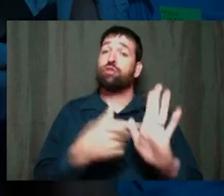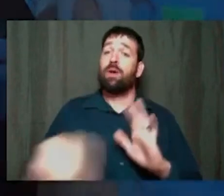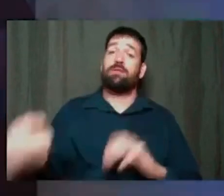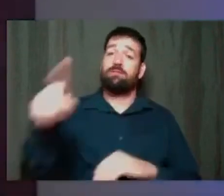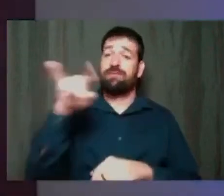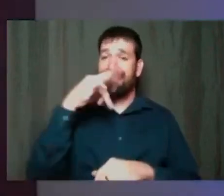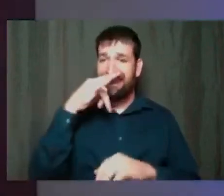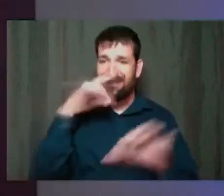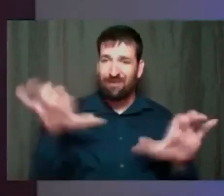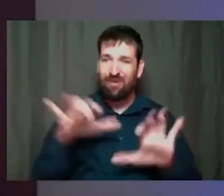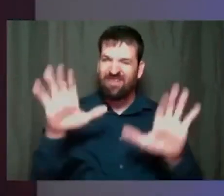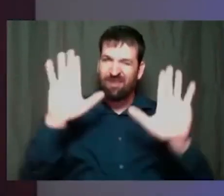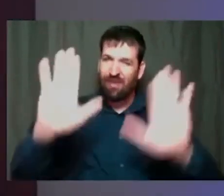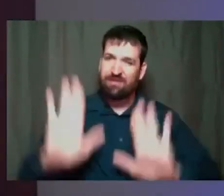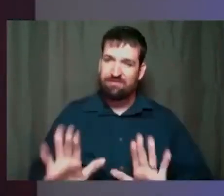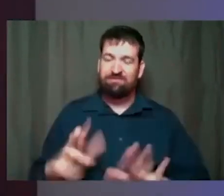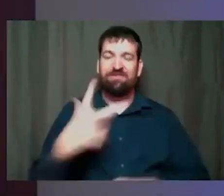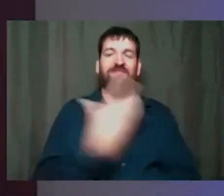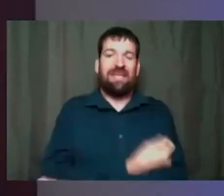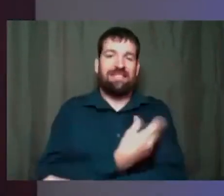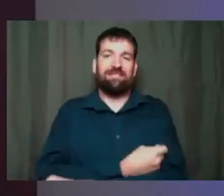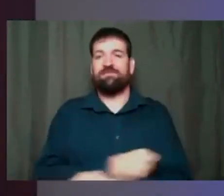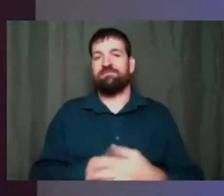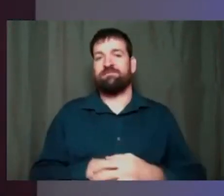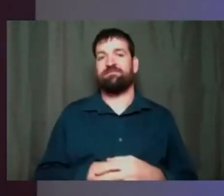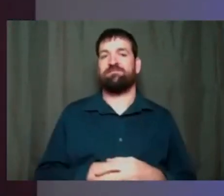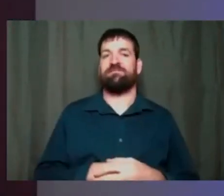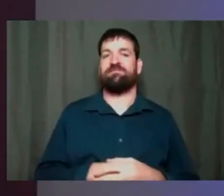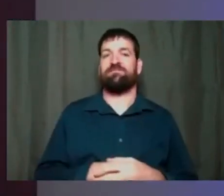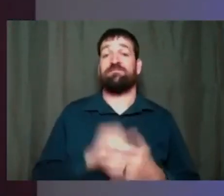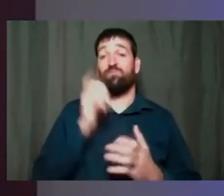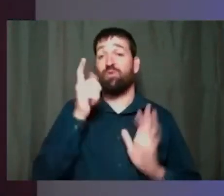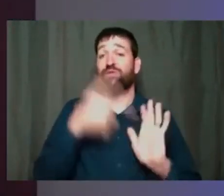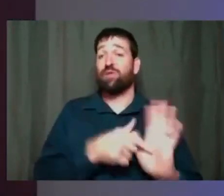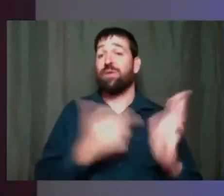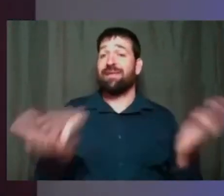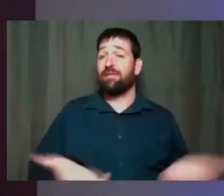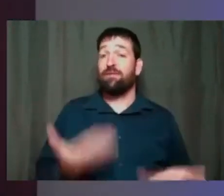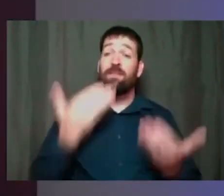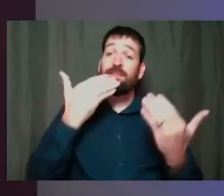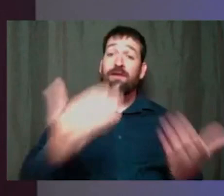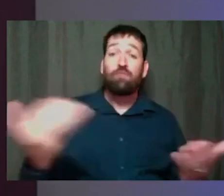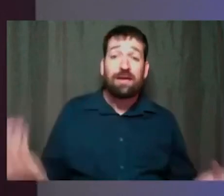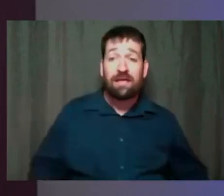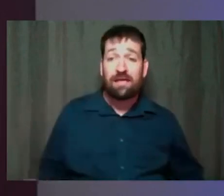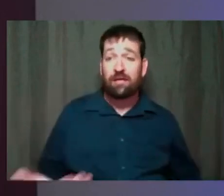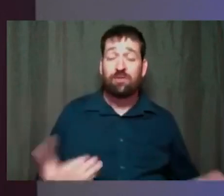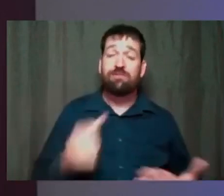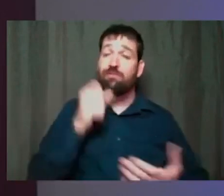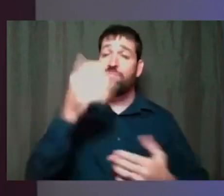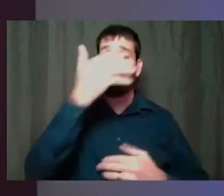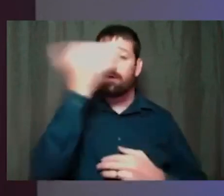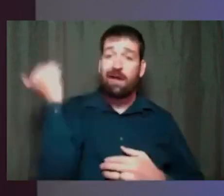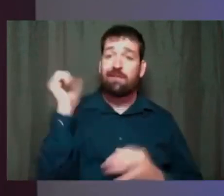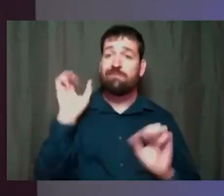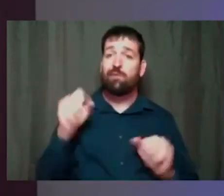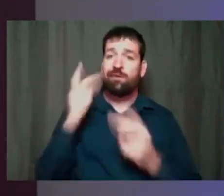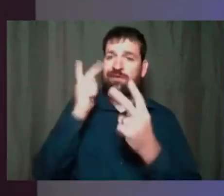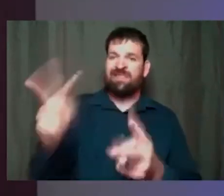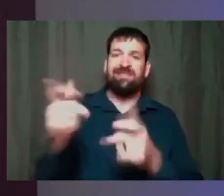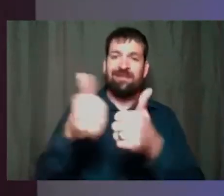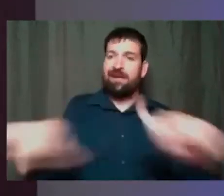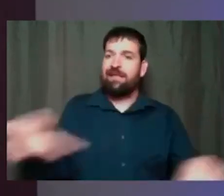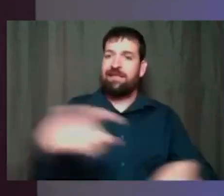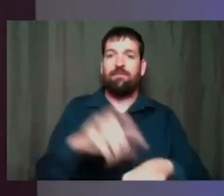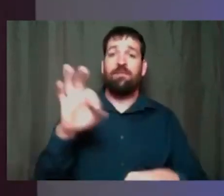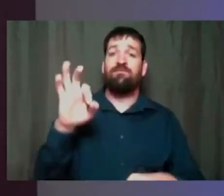stuff out there, get their vaccinations, and then we'll show those here on our show. So thank you for being with us today, and do not forget, you can catch our show anytime on our Facebook page